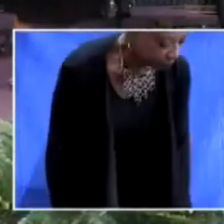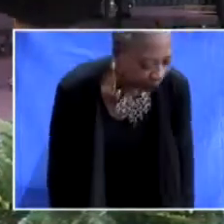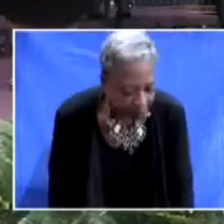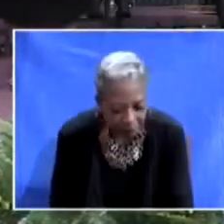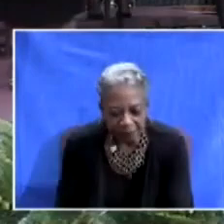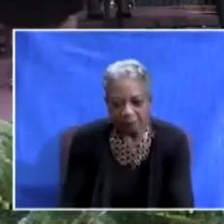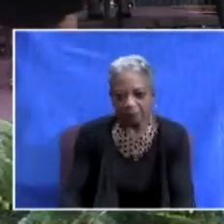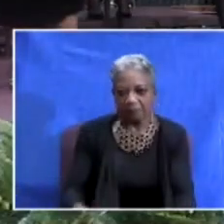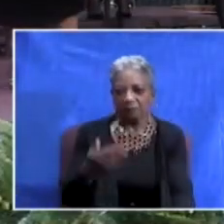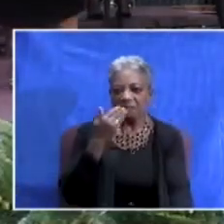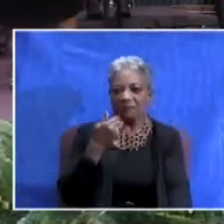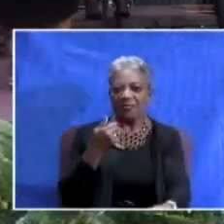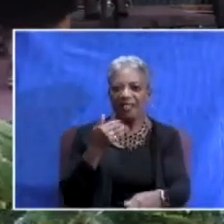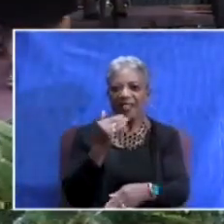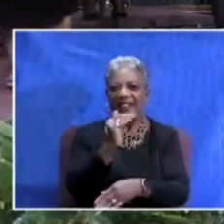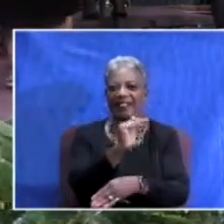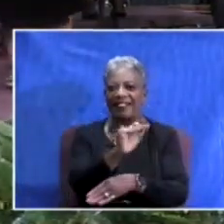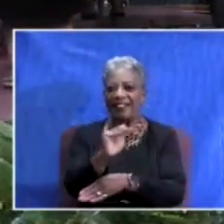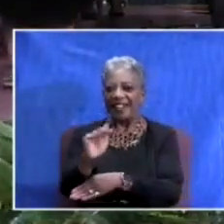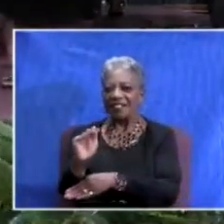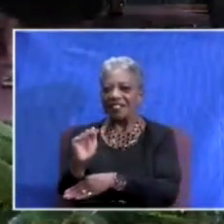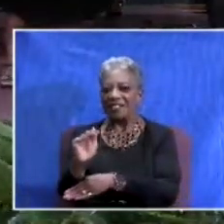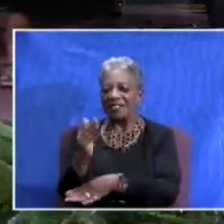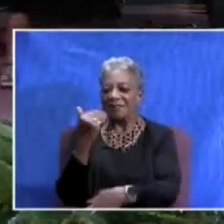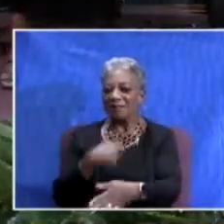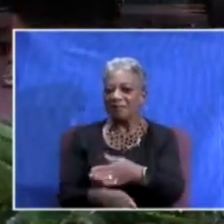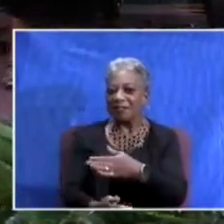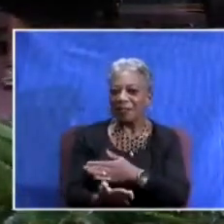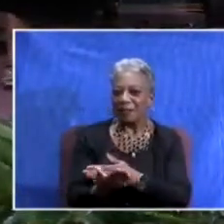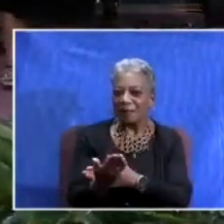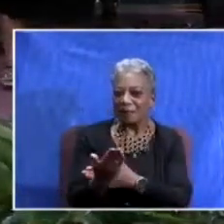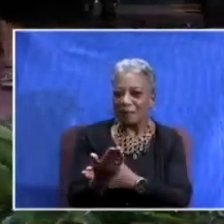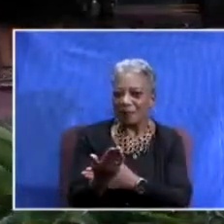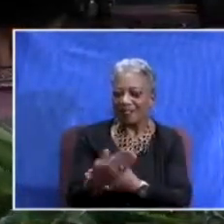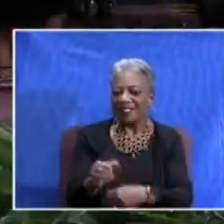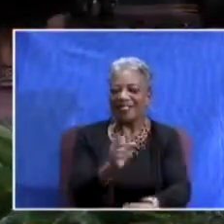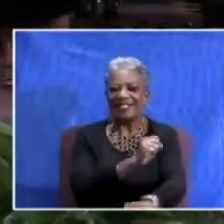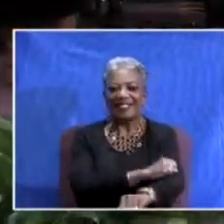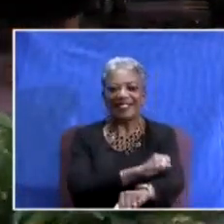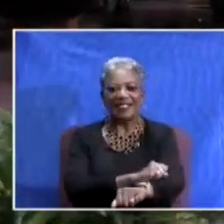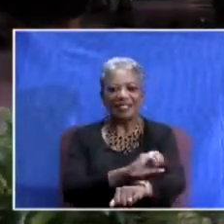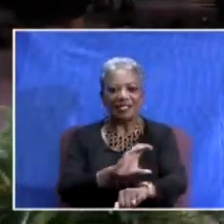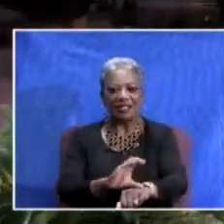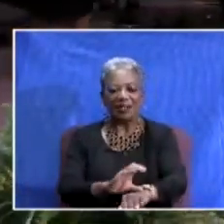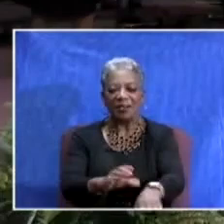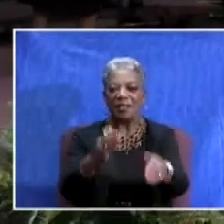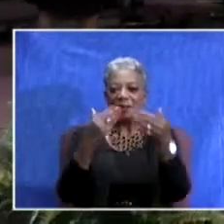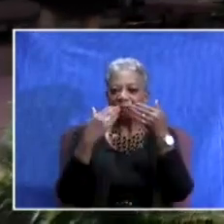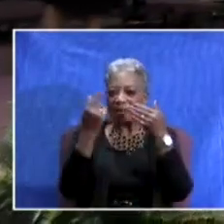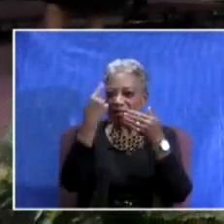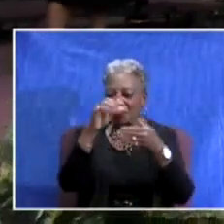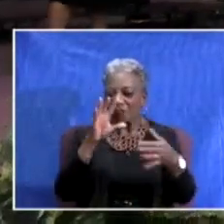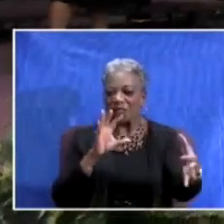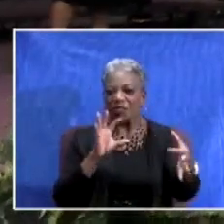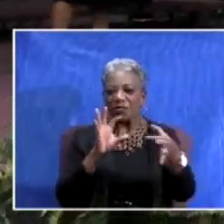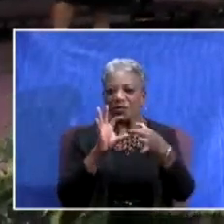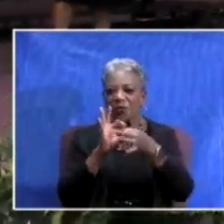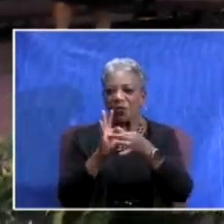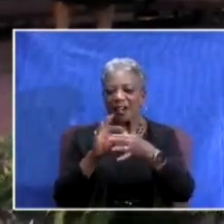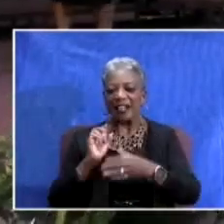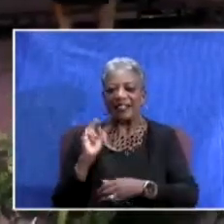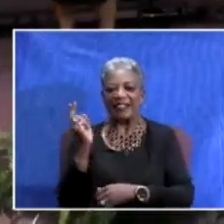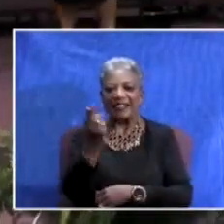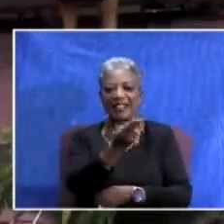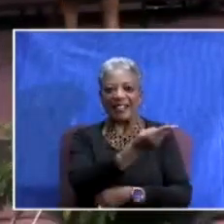Good afternoon, or good morning, I do apologize. Good morning, St. Stephen. Thank you so much for joining and for your presence here today. It's